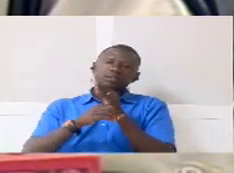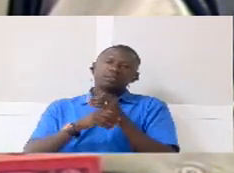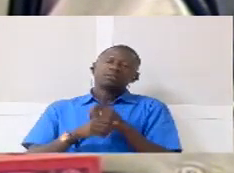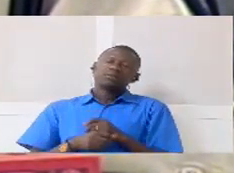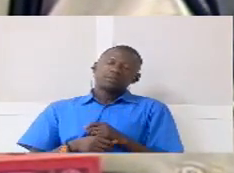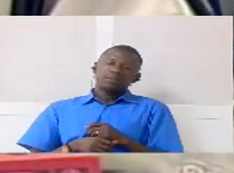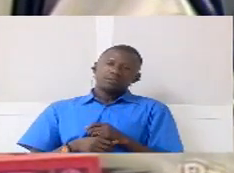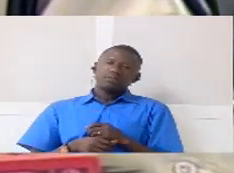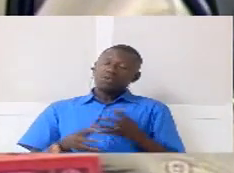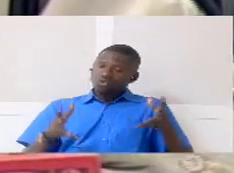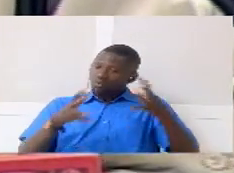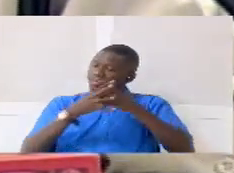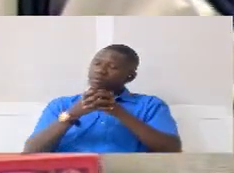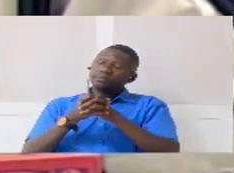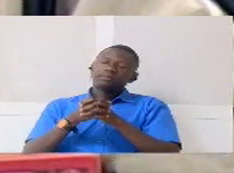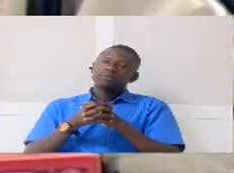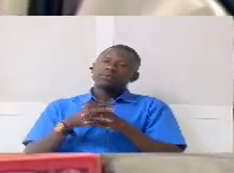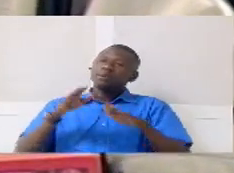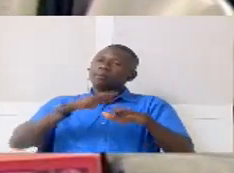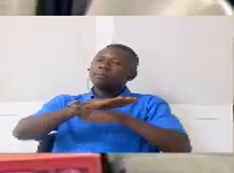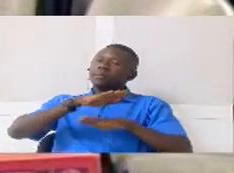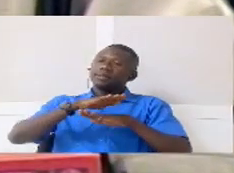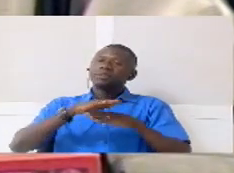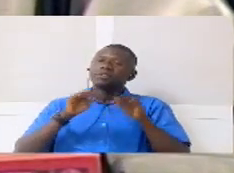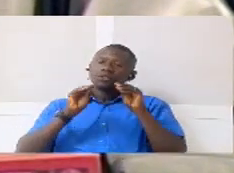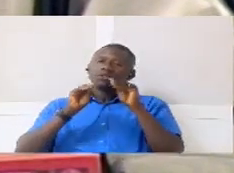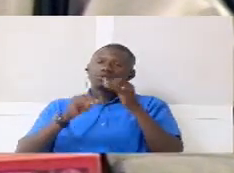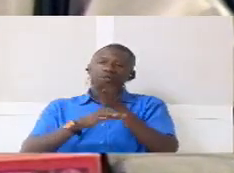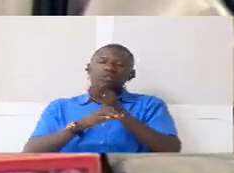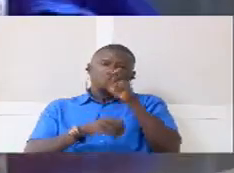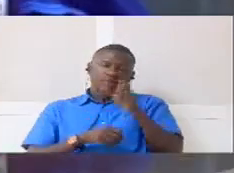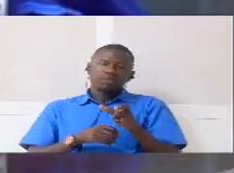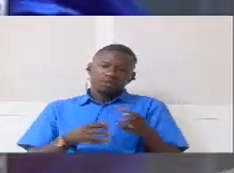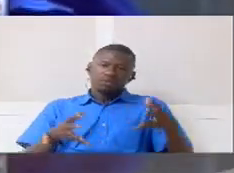teaching the children. So wol bebe ka kanjele. So all these things are happening now.